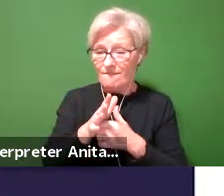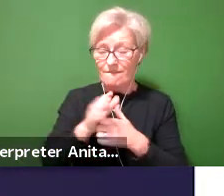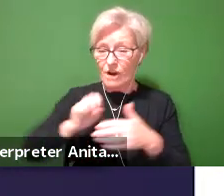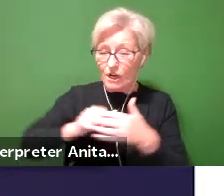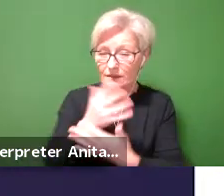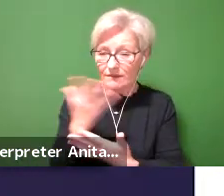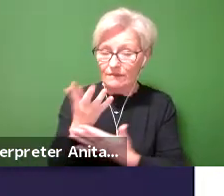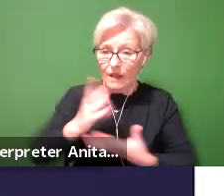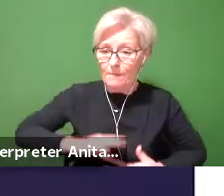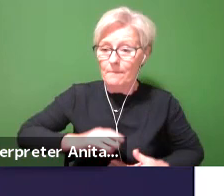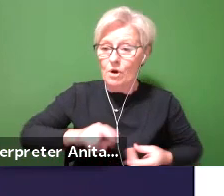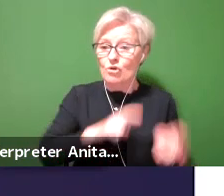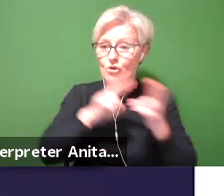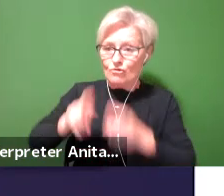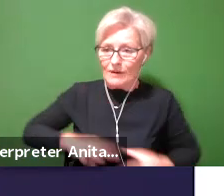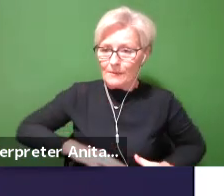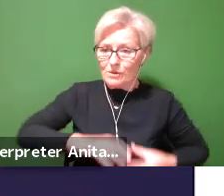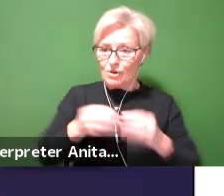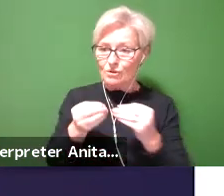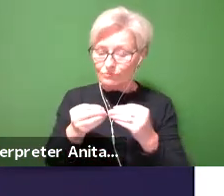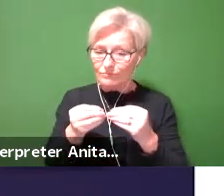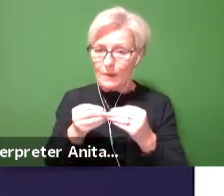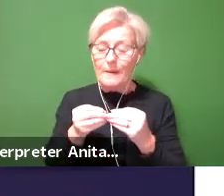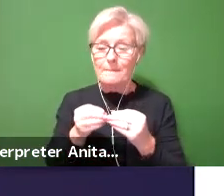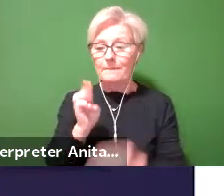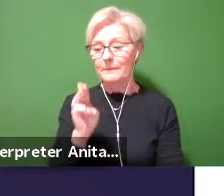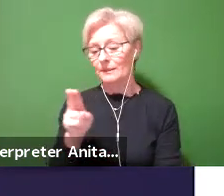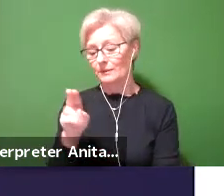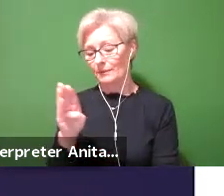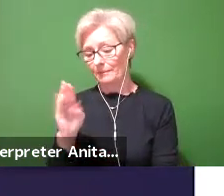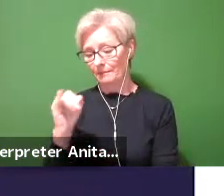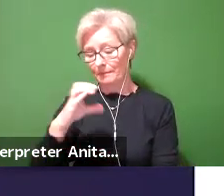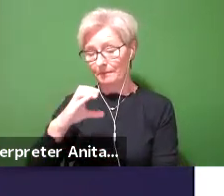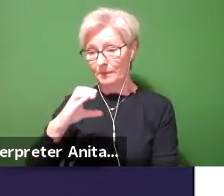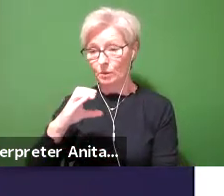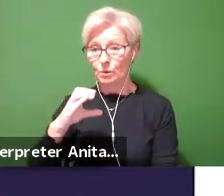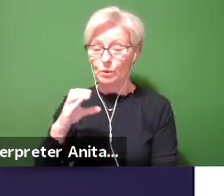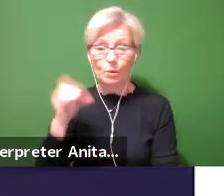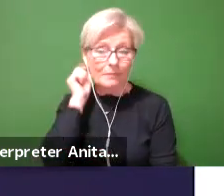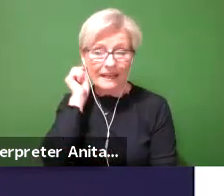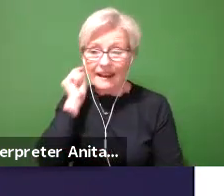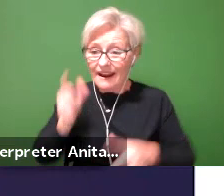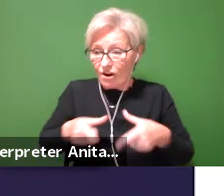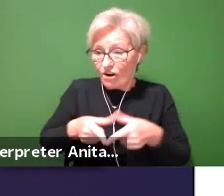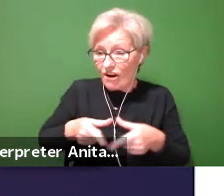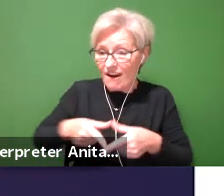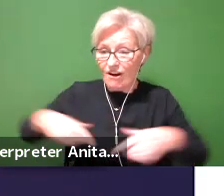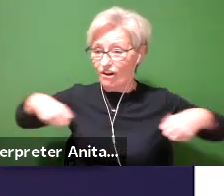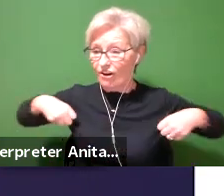system, pubic hair, the hair under your arms, and development of your breast tissues are all thanks to